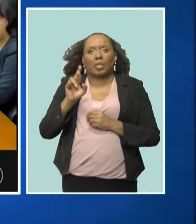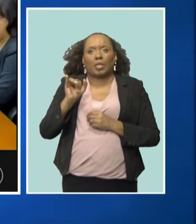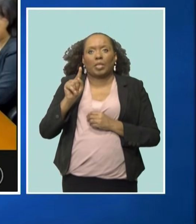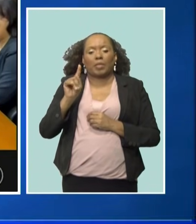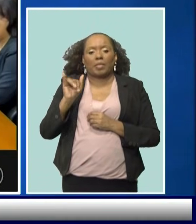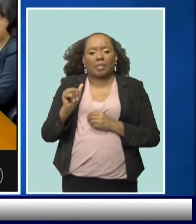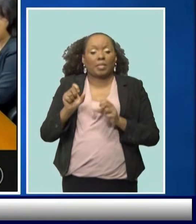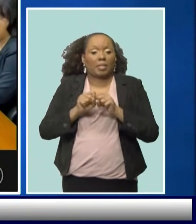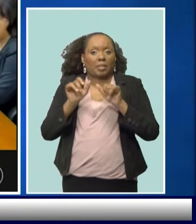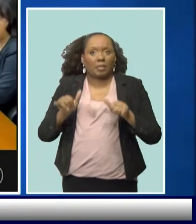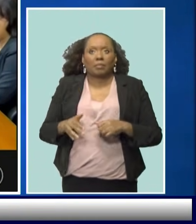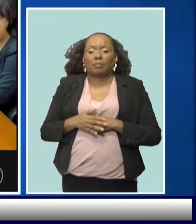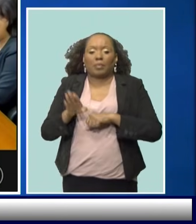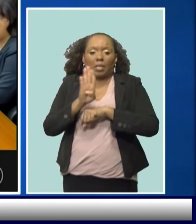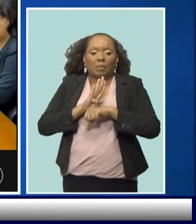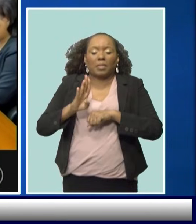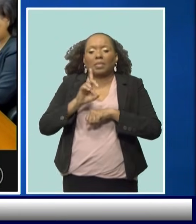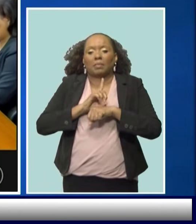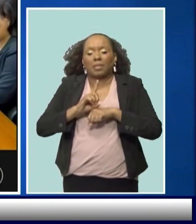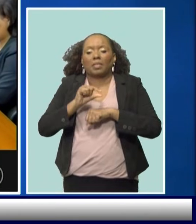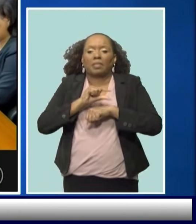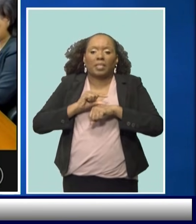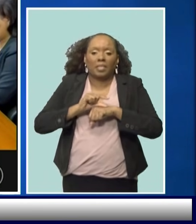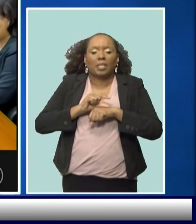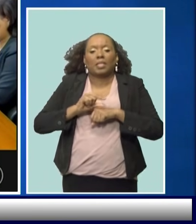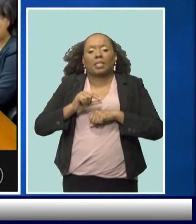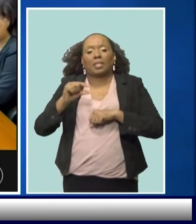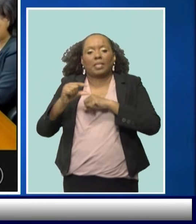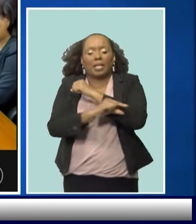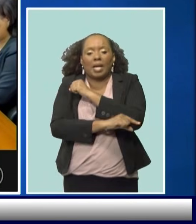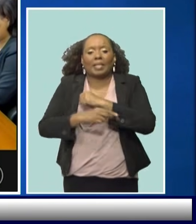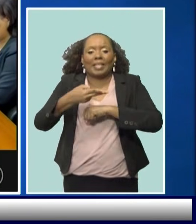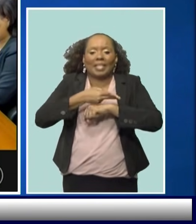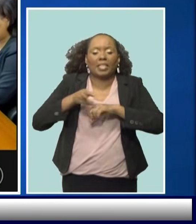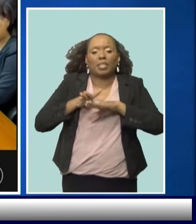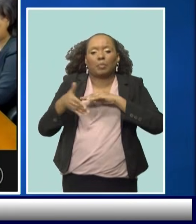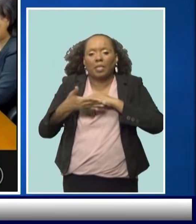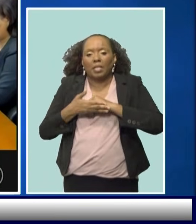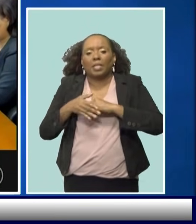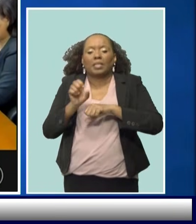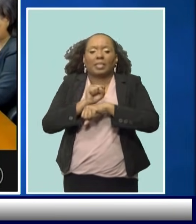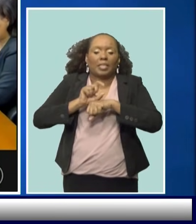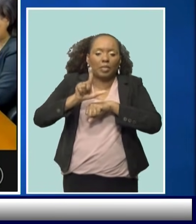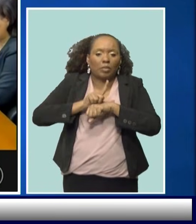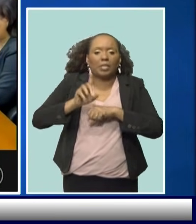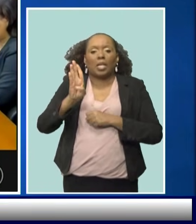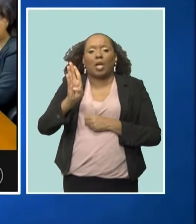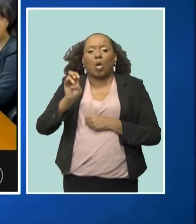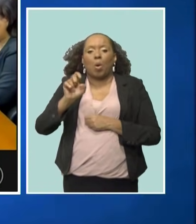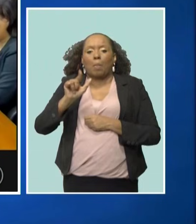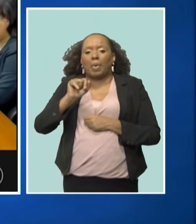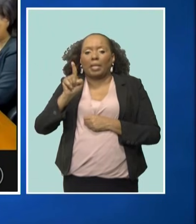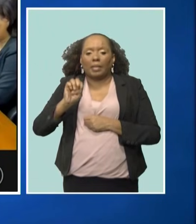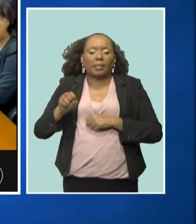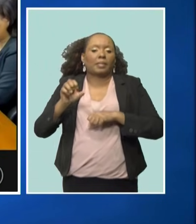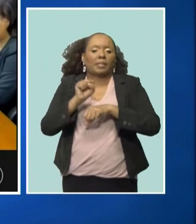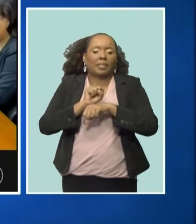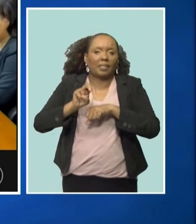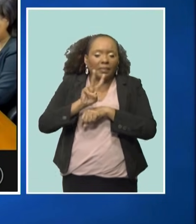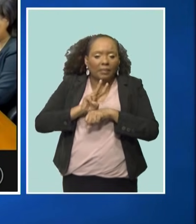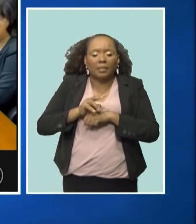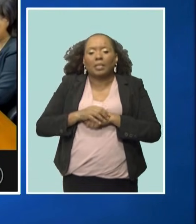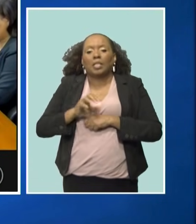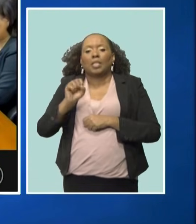Barbados, Belize, Dominica, Grenada, Guyana, Haiti, Jamaica, St. Lucia, St. Vincent and the